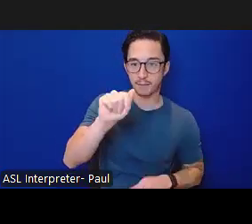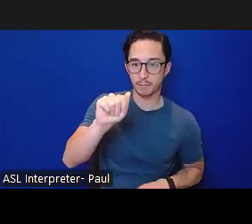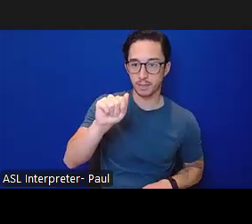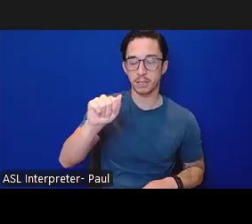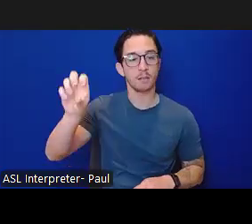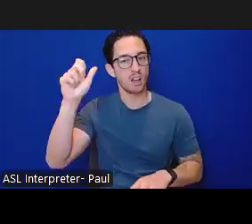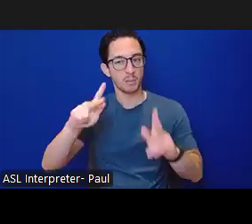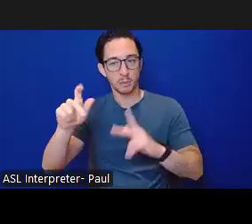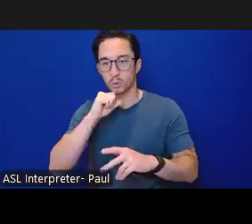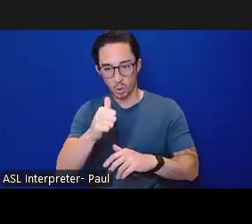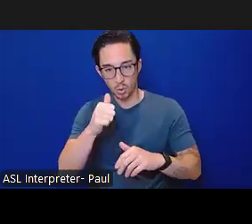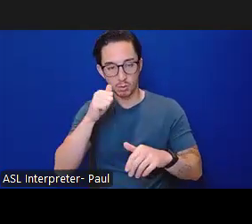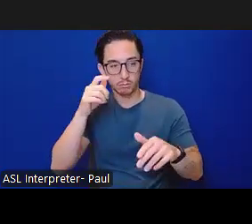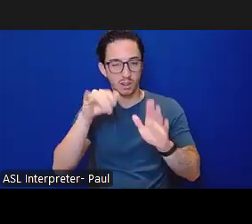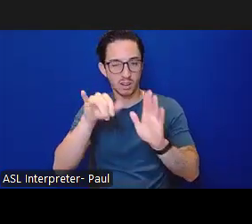not.